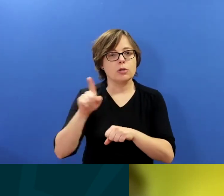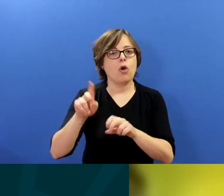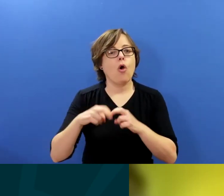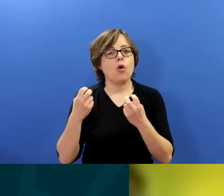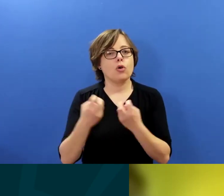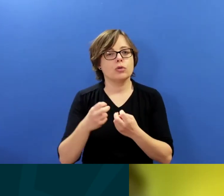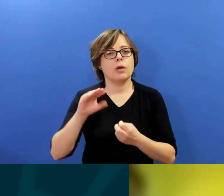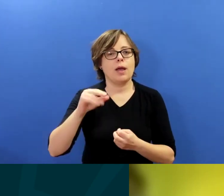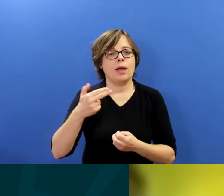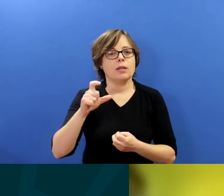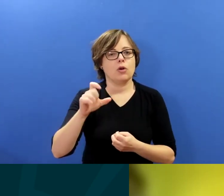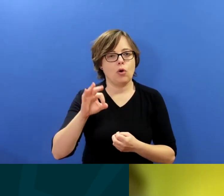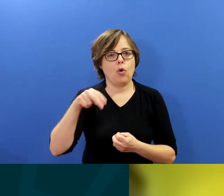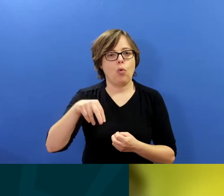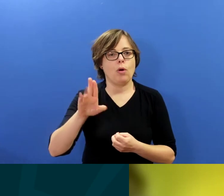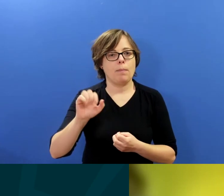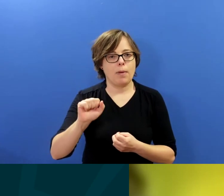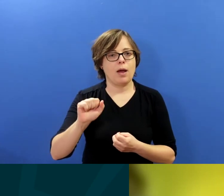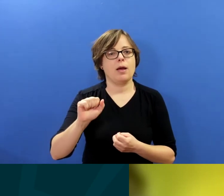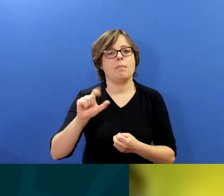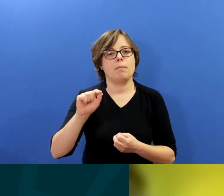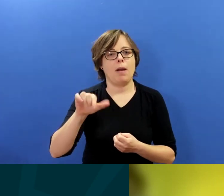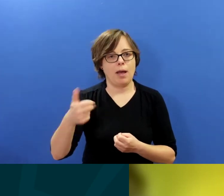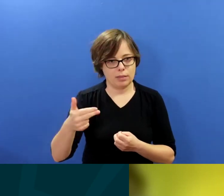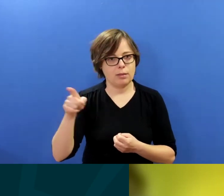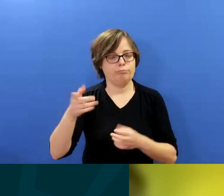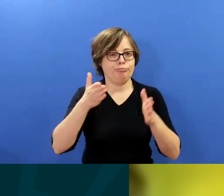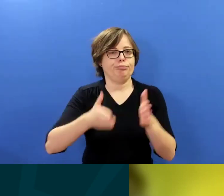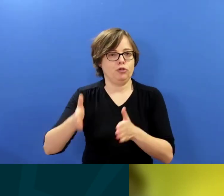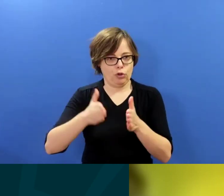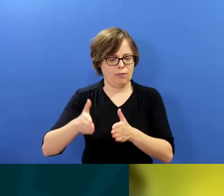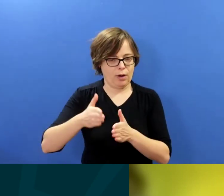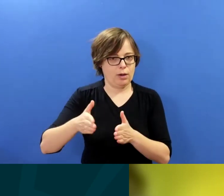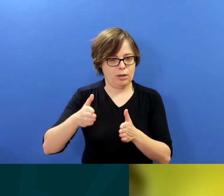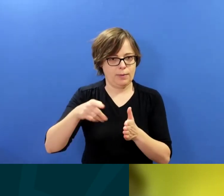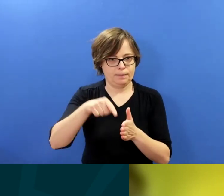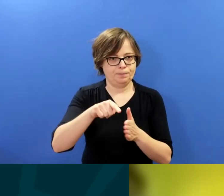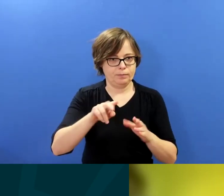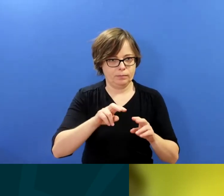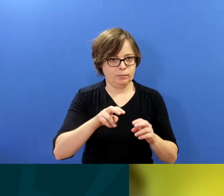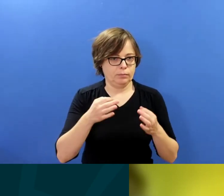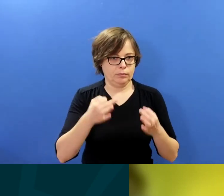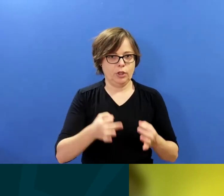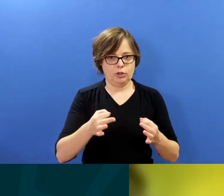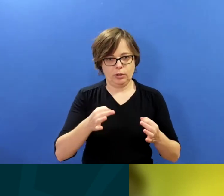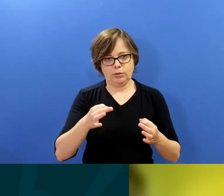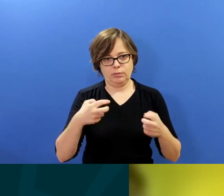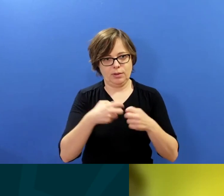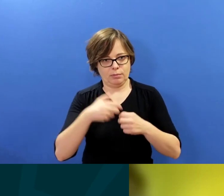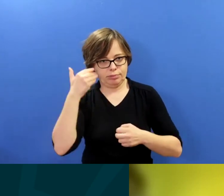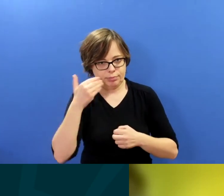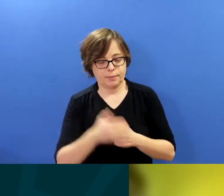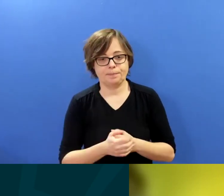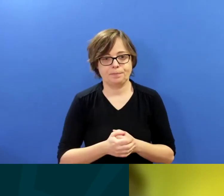colleagues from the ENCO Consortium, ENCO Urban Plan Consortium, for preparing this seminar. It was a